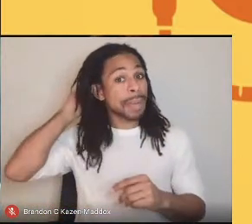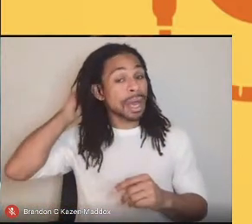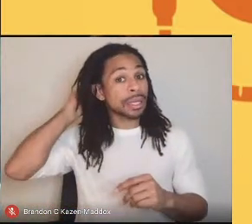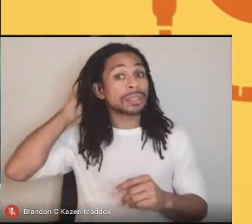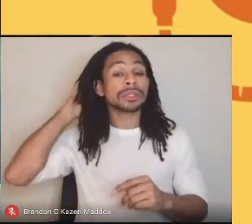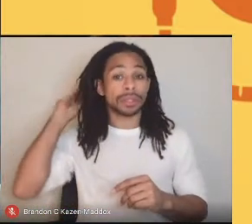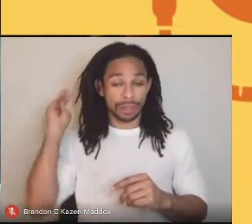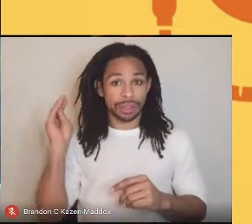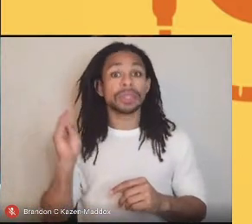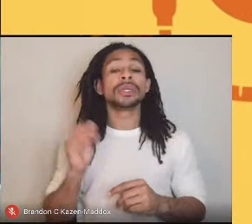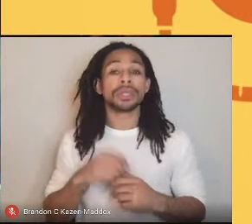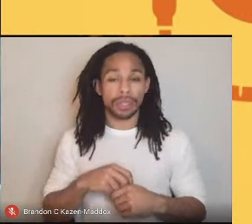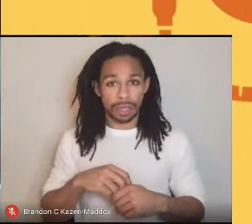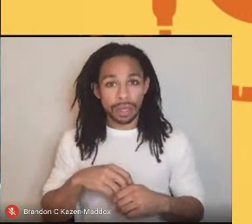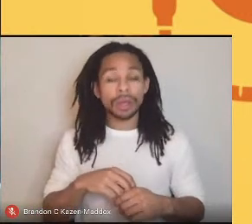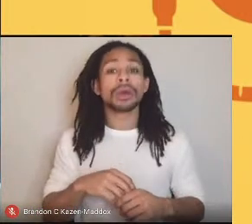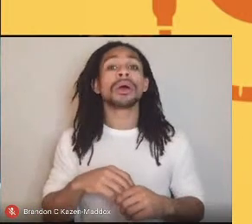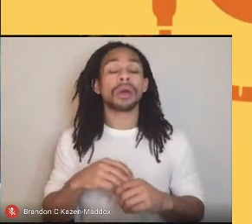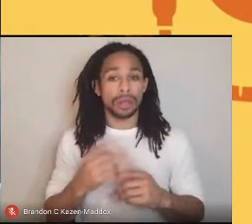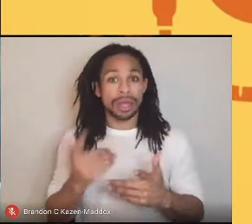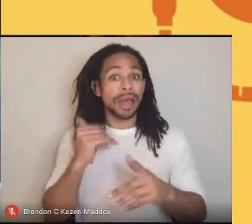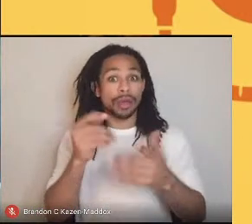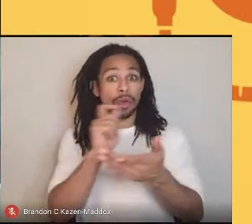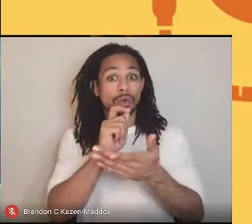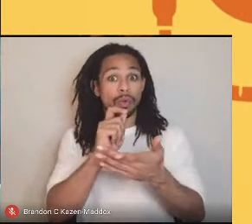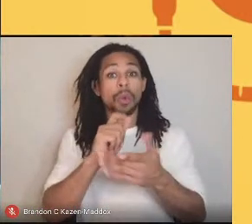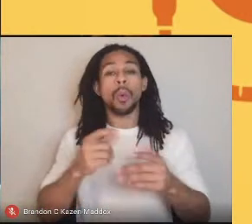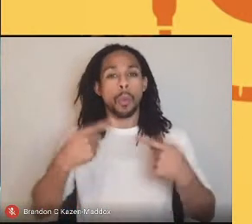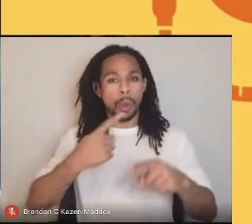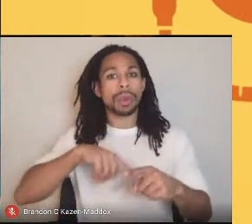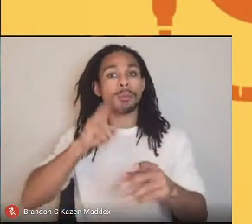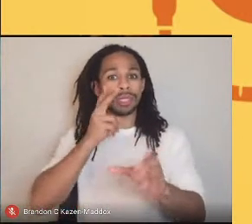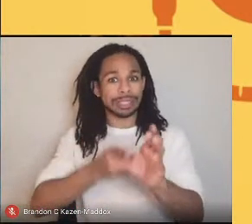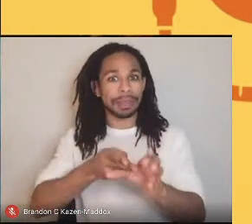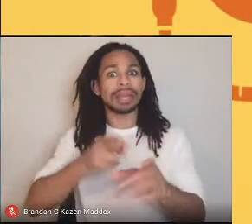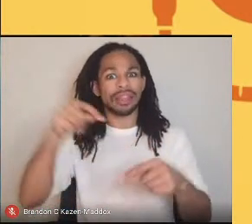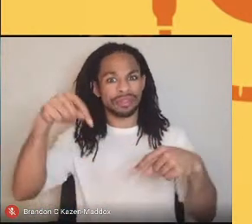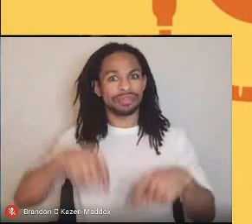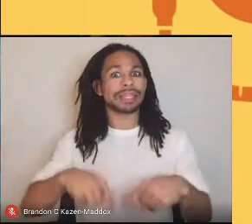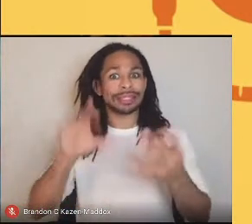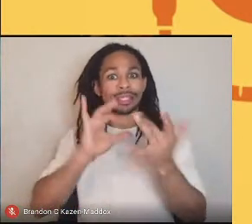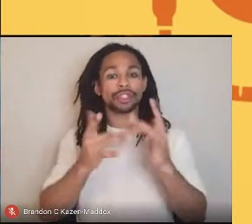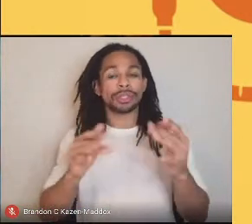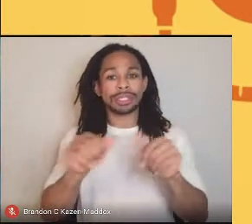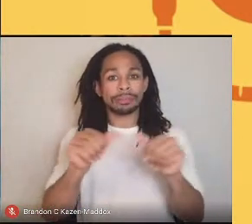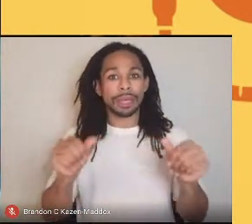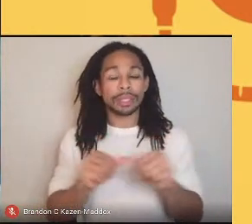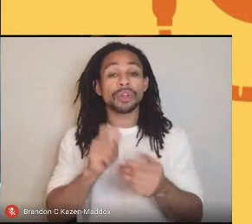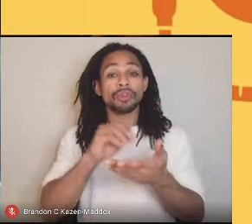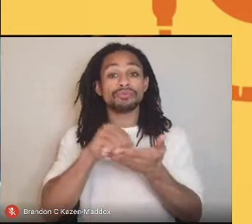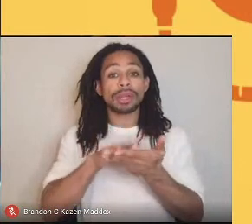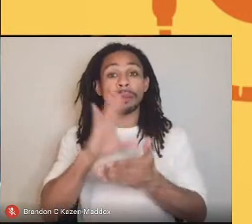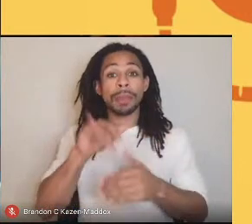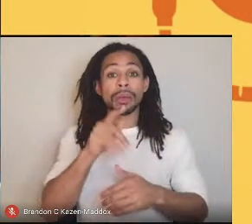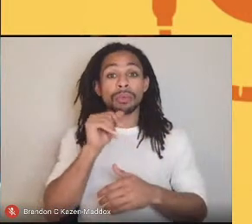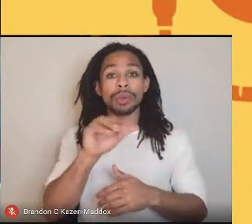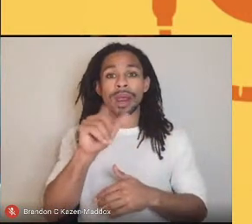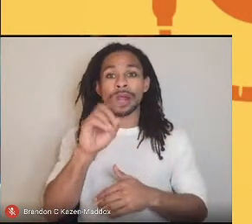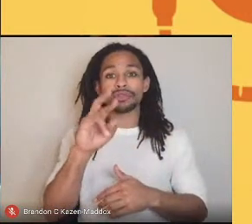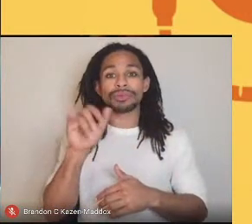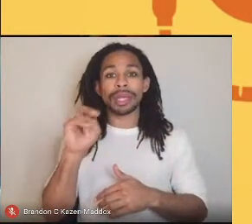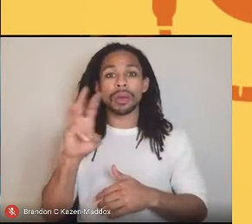The following acknowledgement of what to keep in mind as we participate in this digital space is written by Adrian Wong of